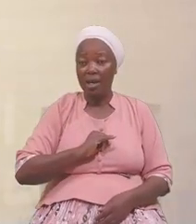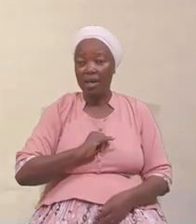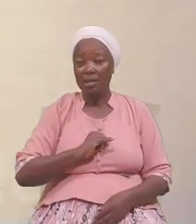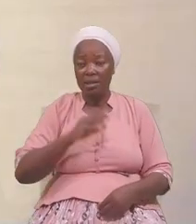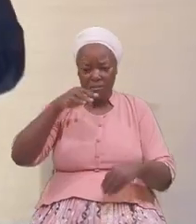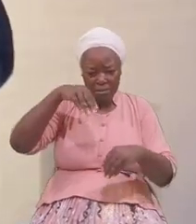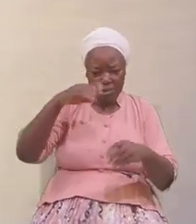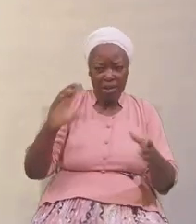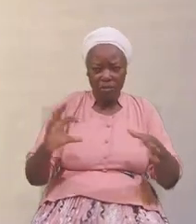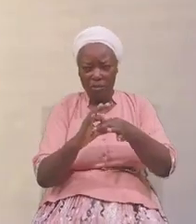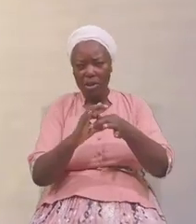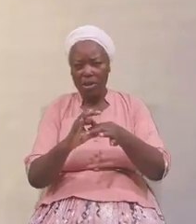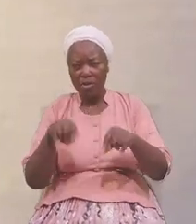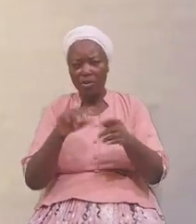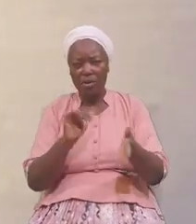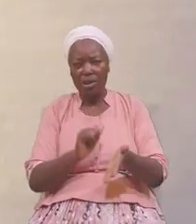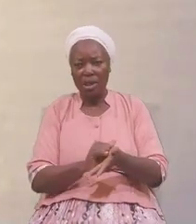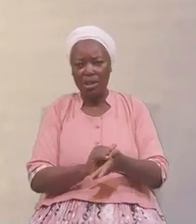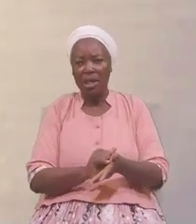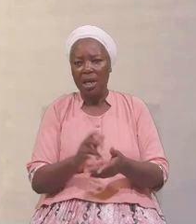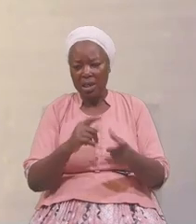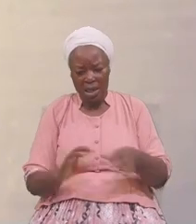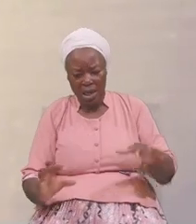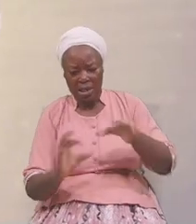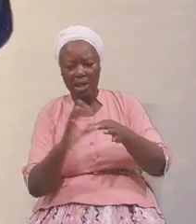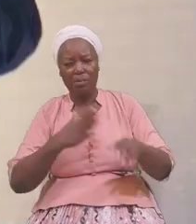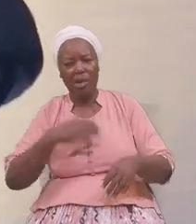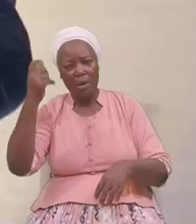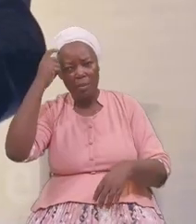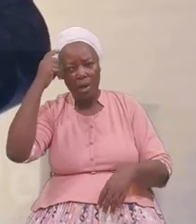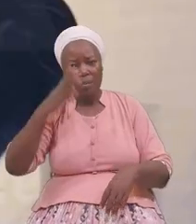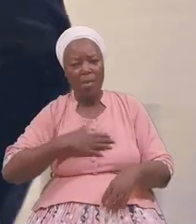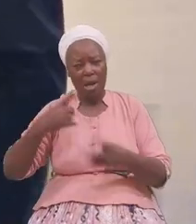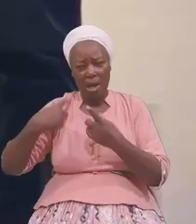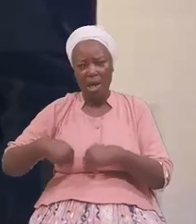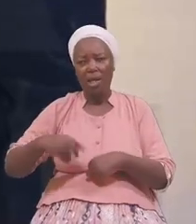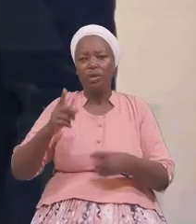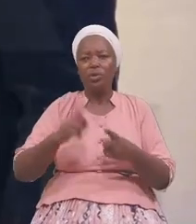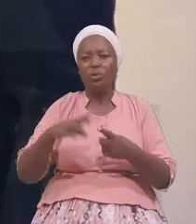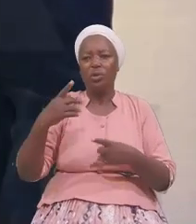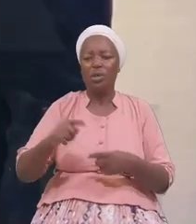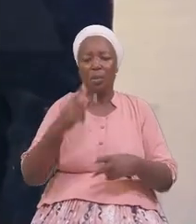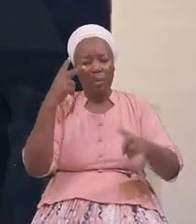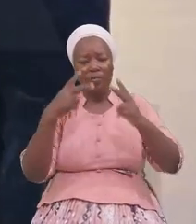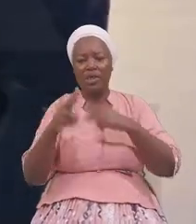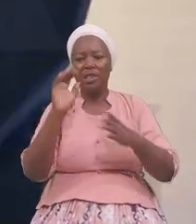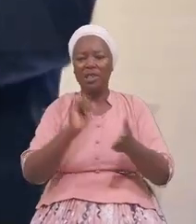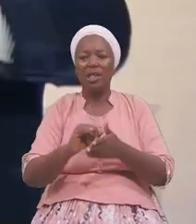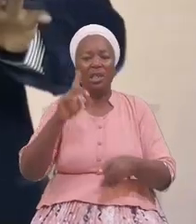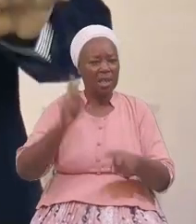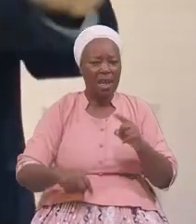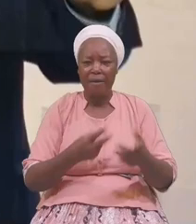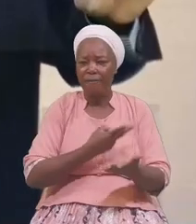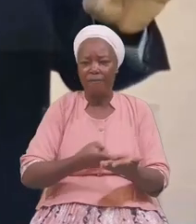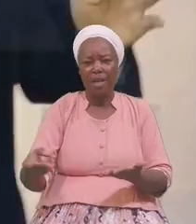in and I attach my mind, my heart to the prophecy that cannot fail.